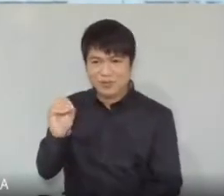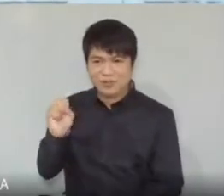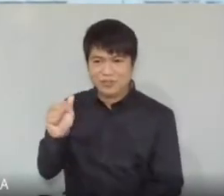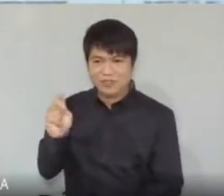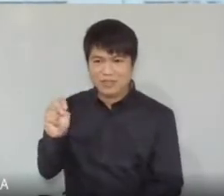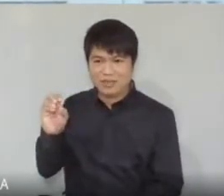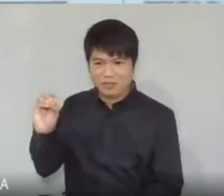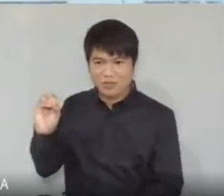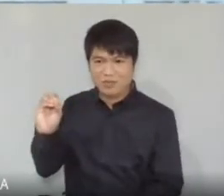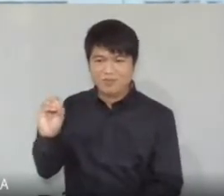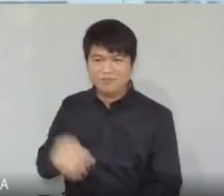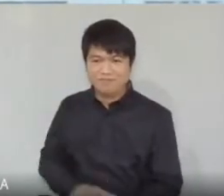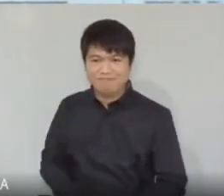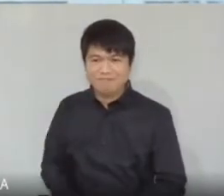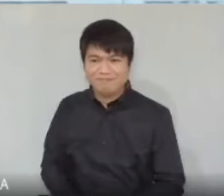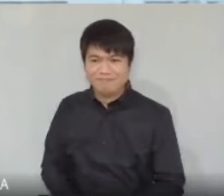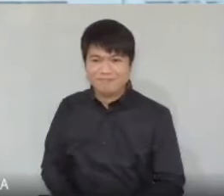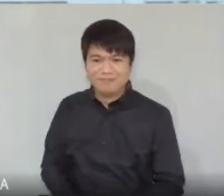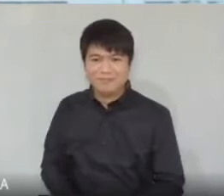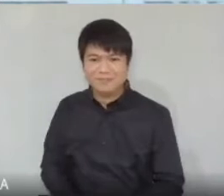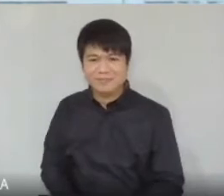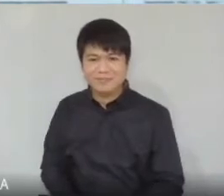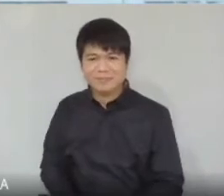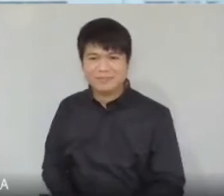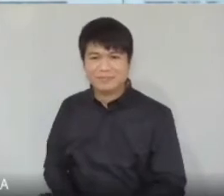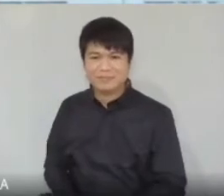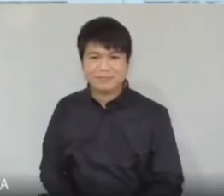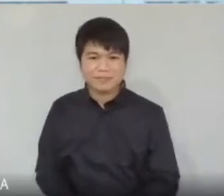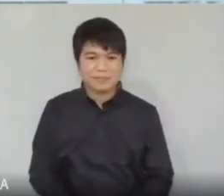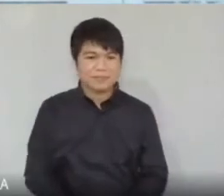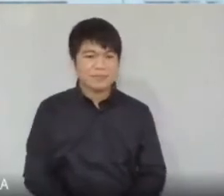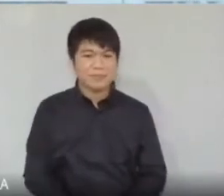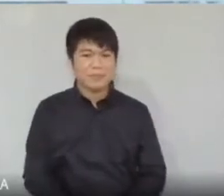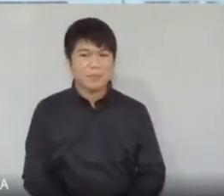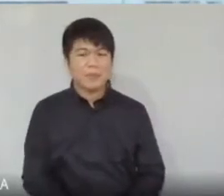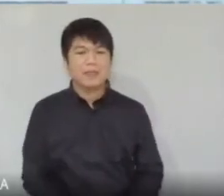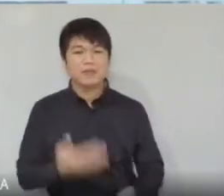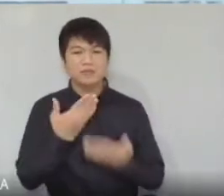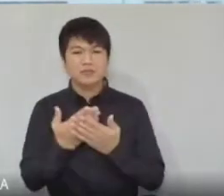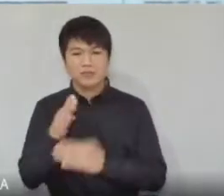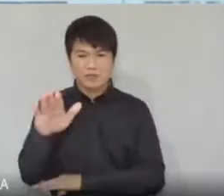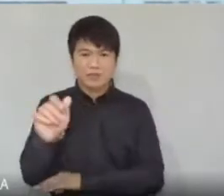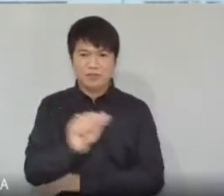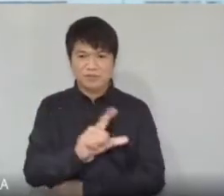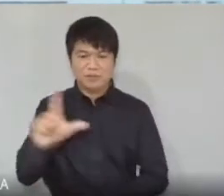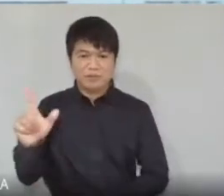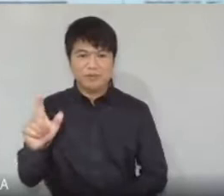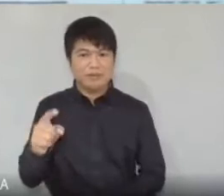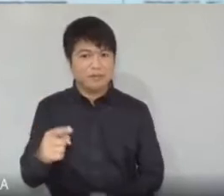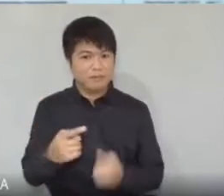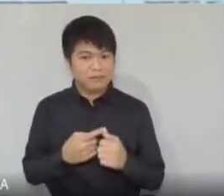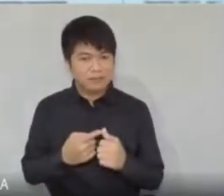like to thank the organizers of this telehealth eCongress for taking